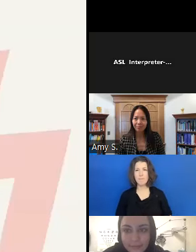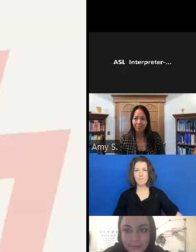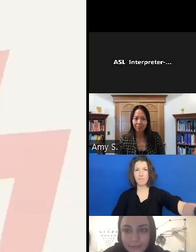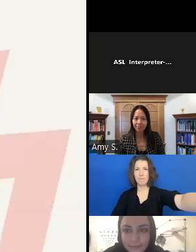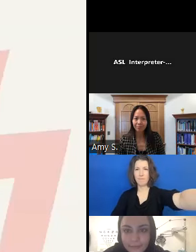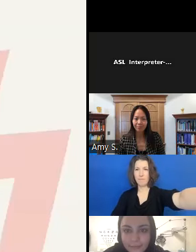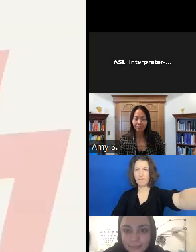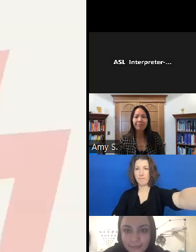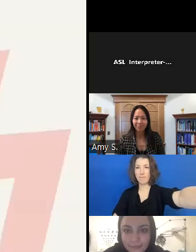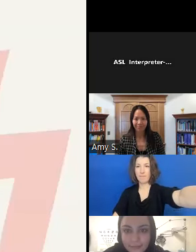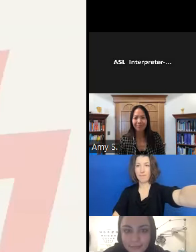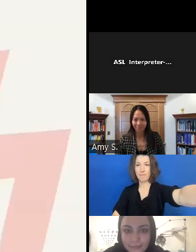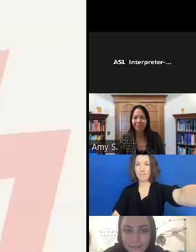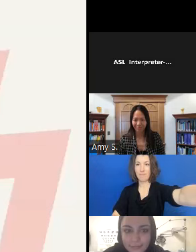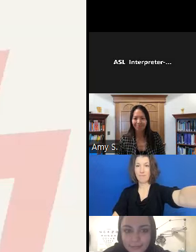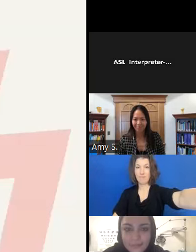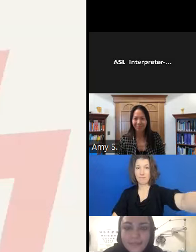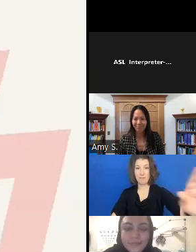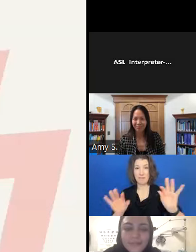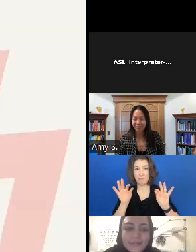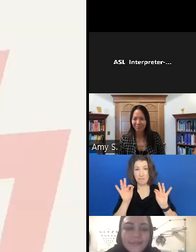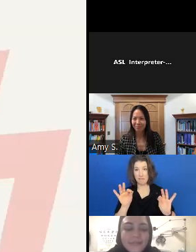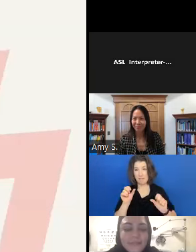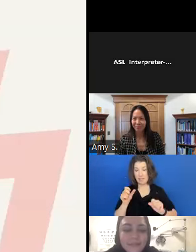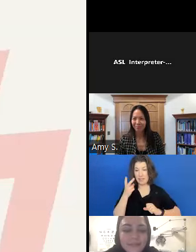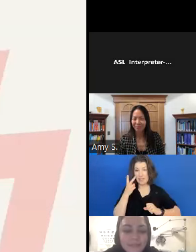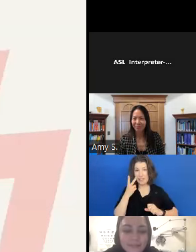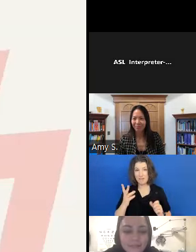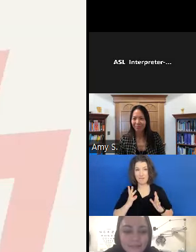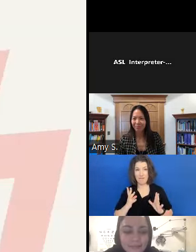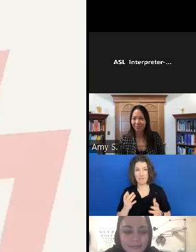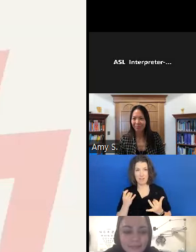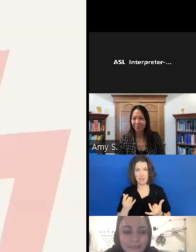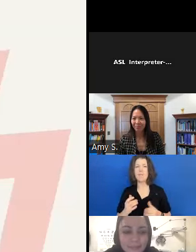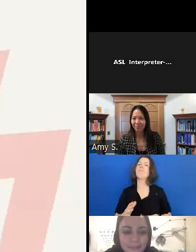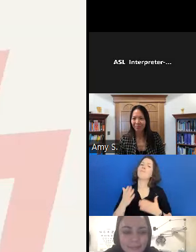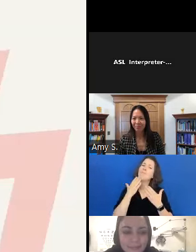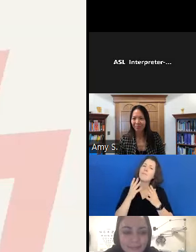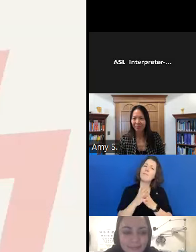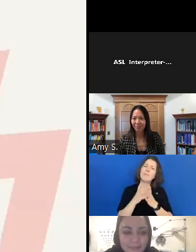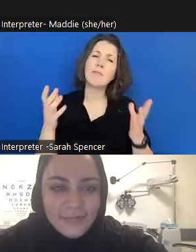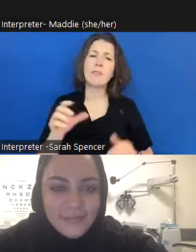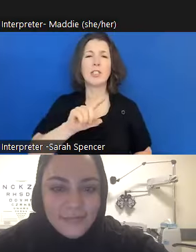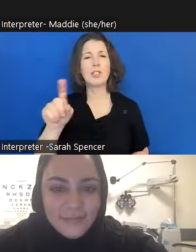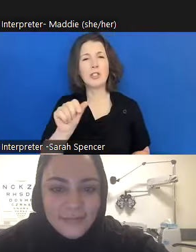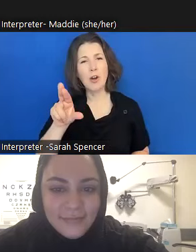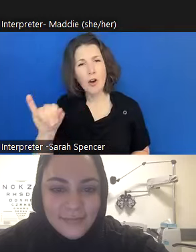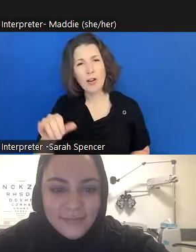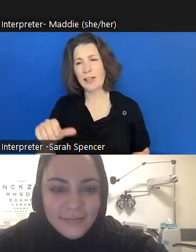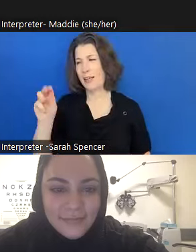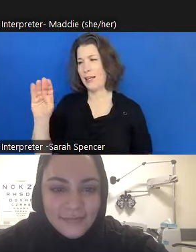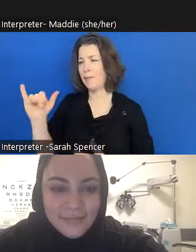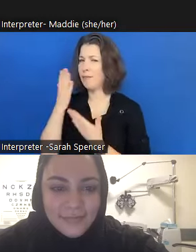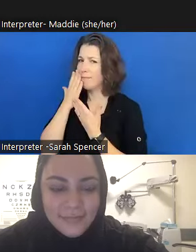All right, is everyone able to see it just fine? Great. All right, thank you so much, Sari and Amy. Yeah,